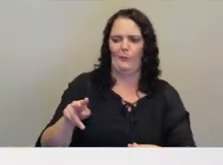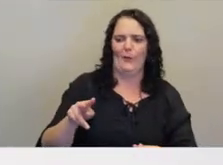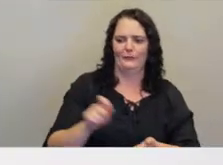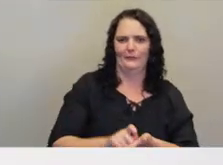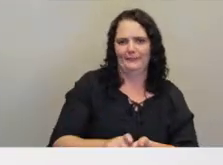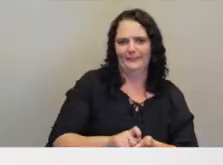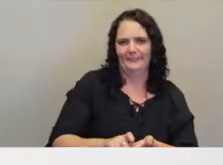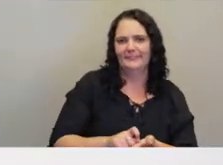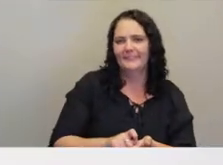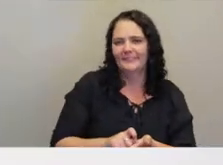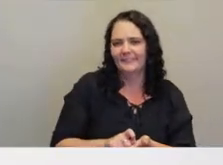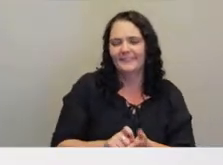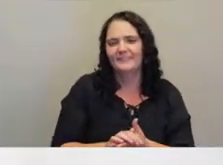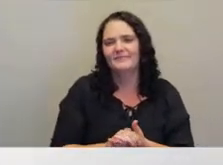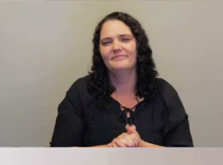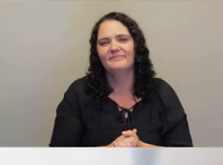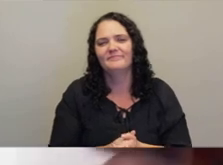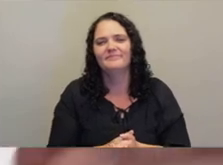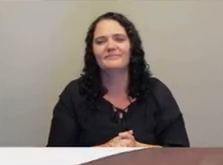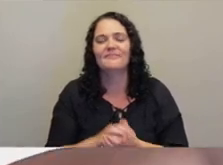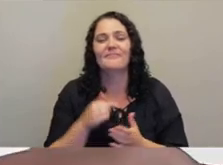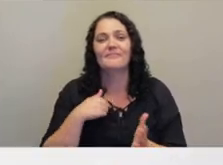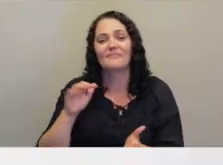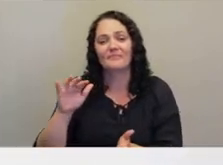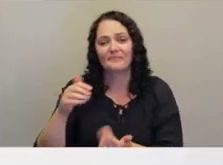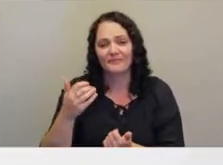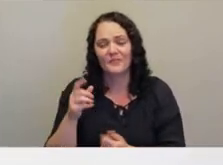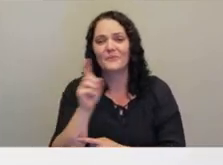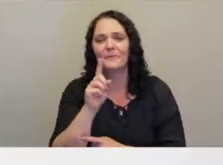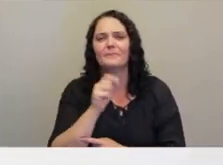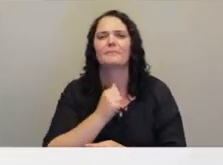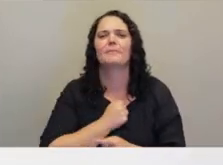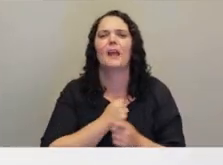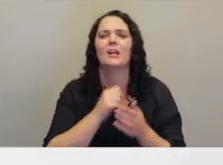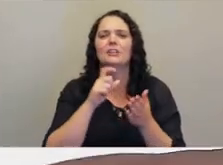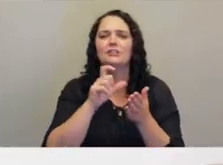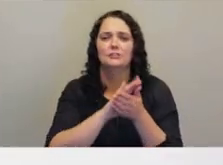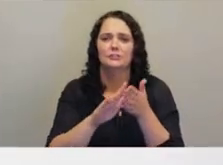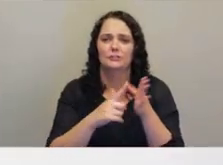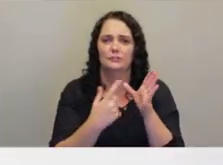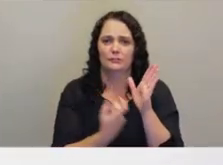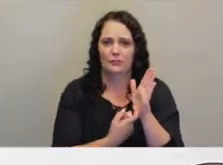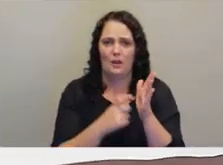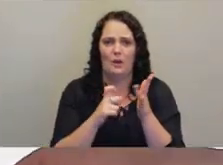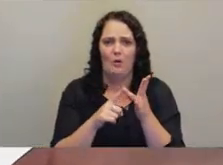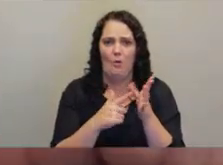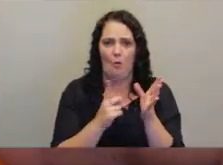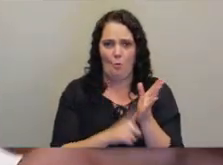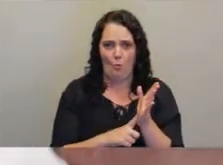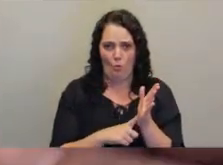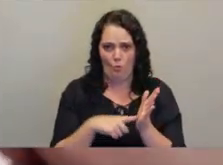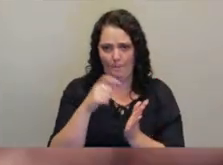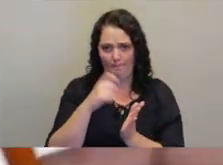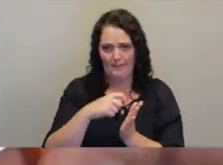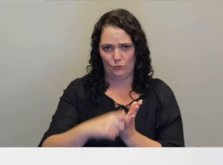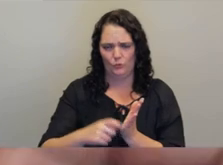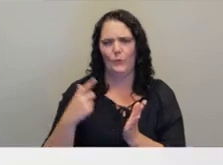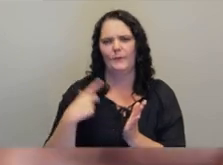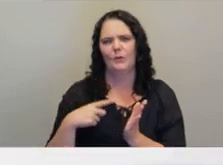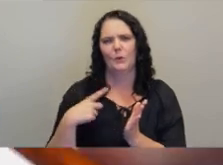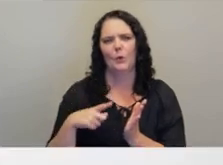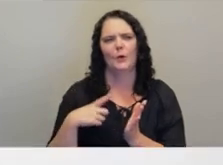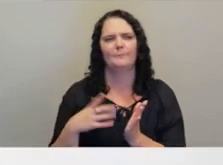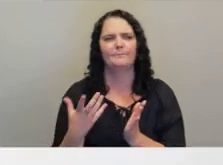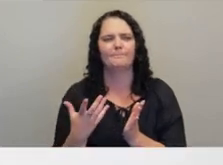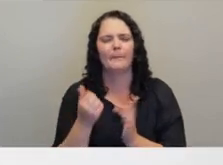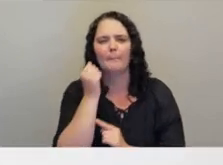whatever material you might have, which is handy. I'm going to use a charcoal pencil, and I'm going to use charcoal rather than graphite because it's a little bit denser,